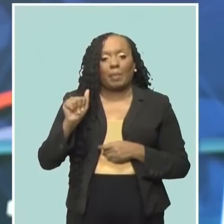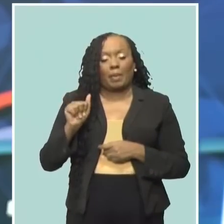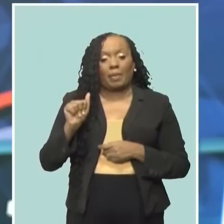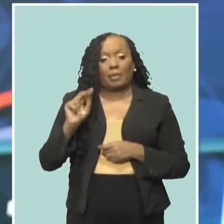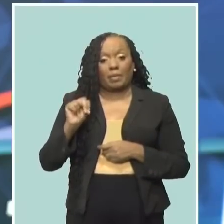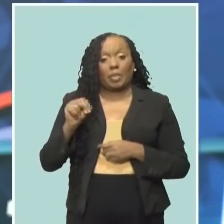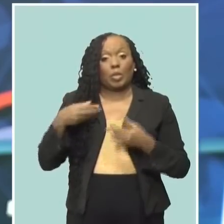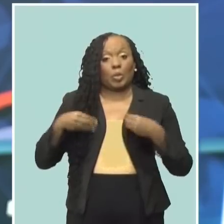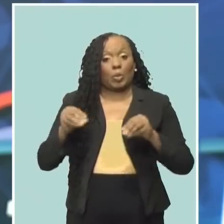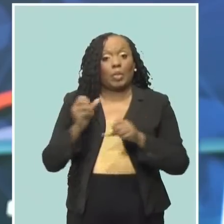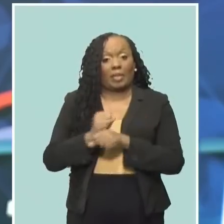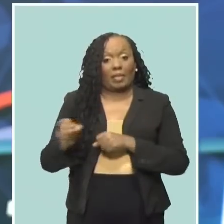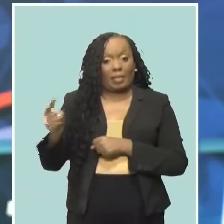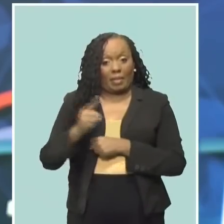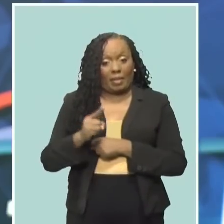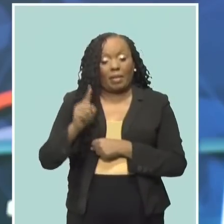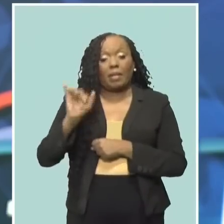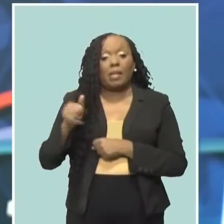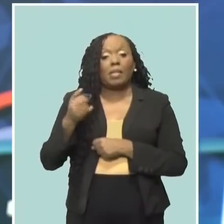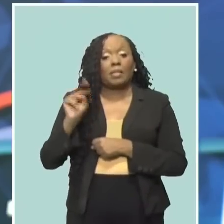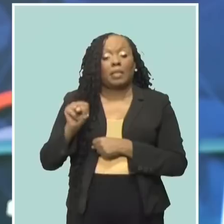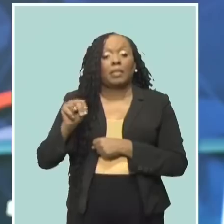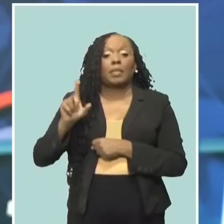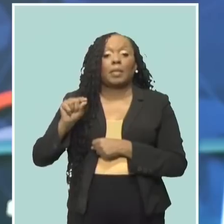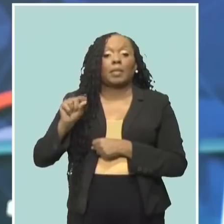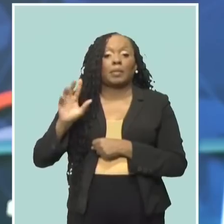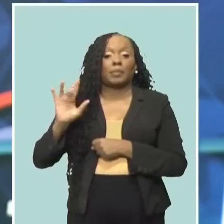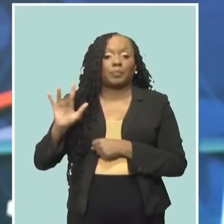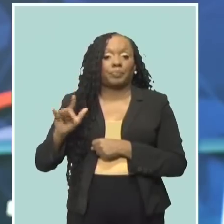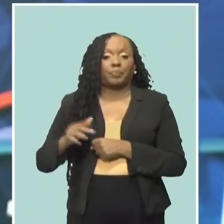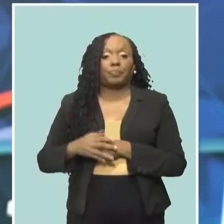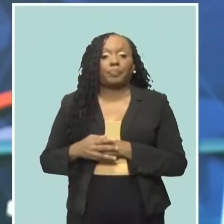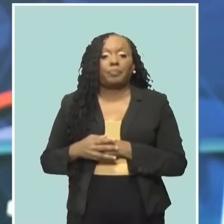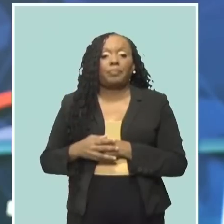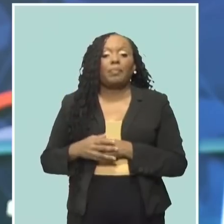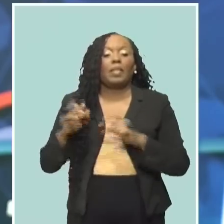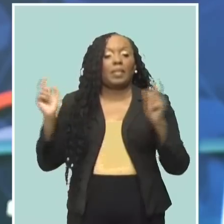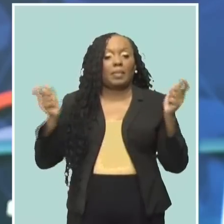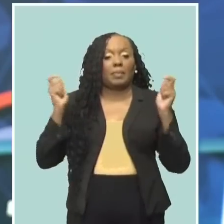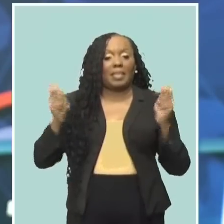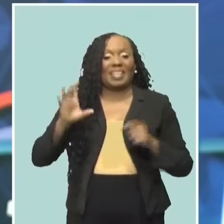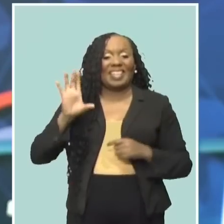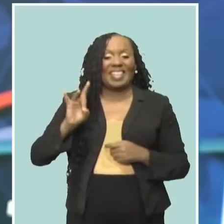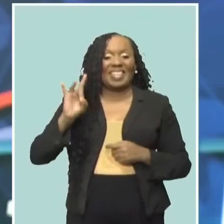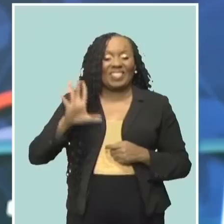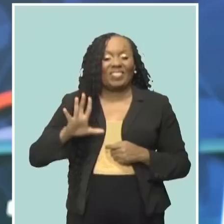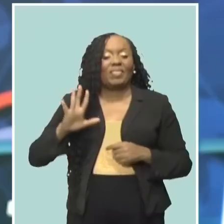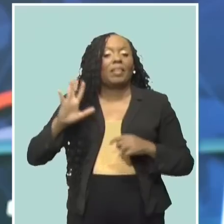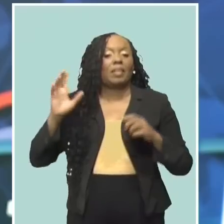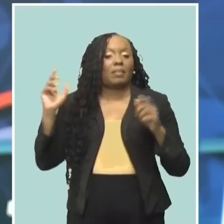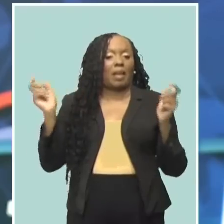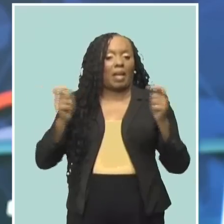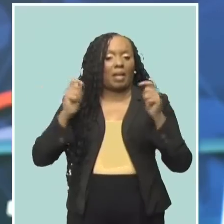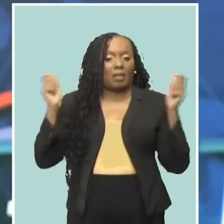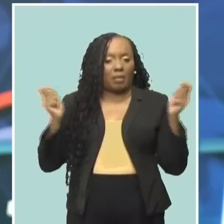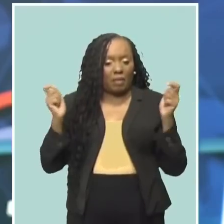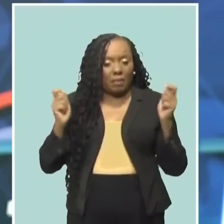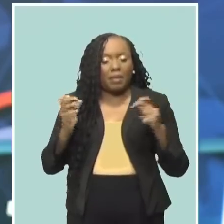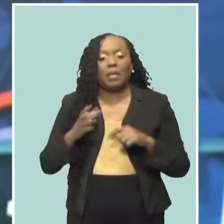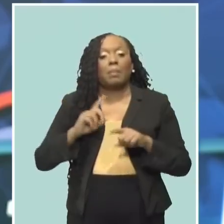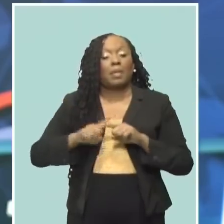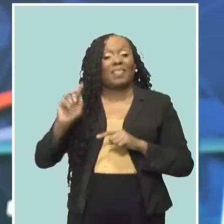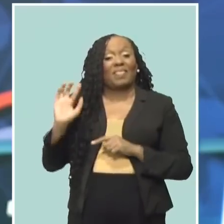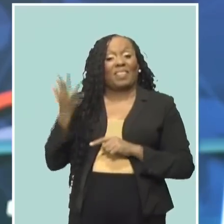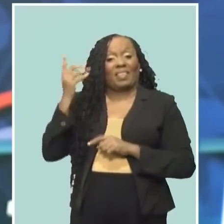The revelation came from the company's Director of Operations as the Koyman celebrates its 85th anniversary overall and its 5th